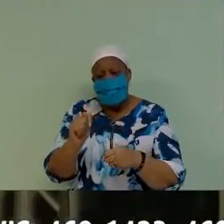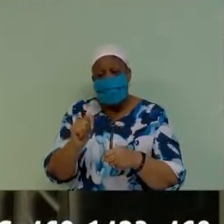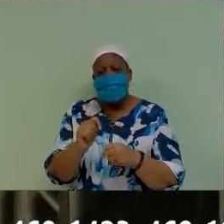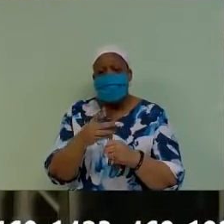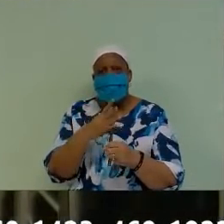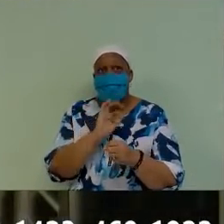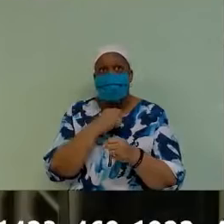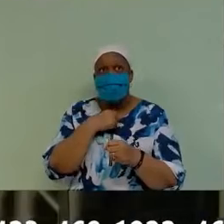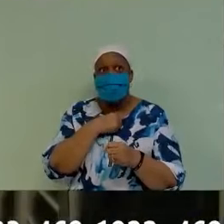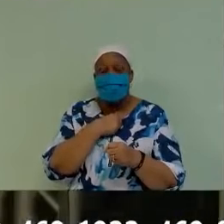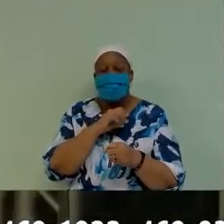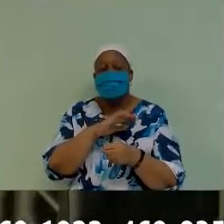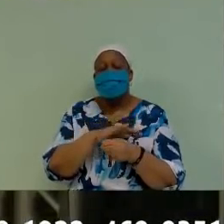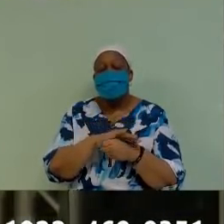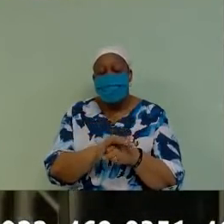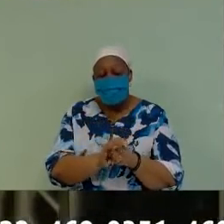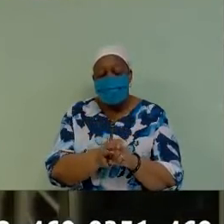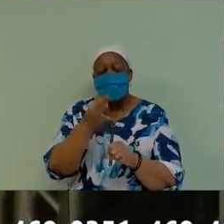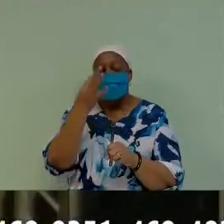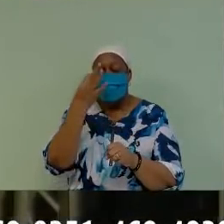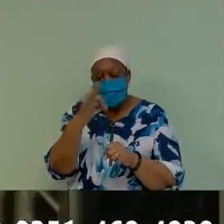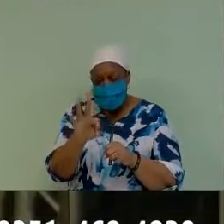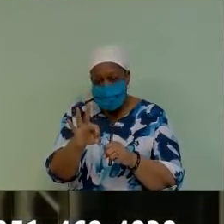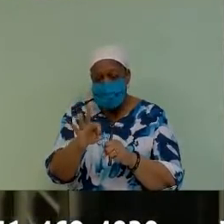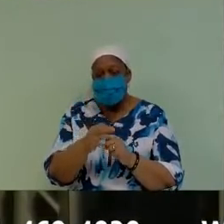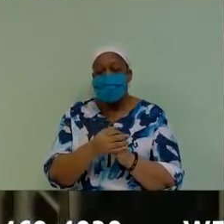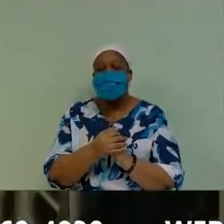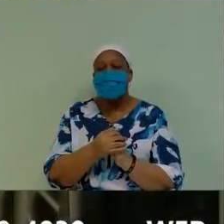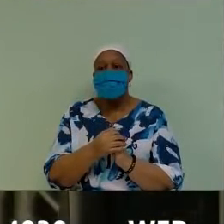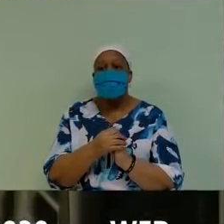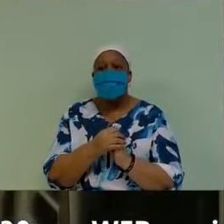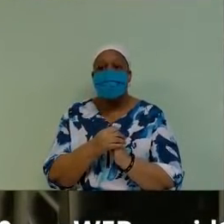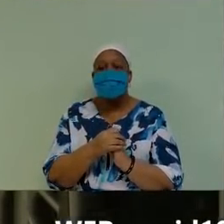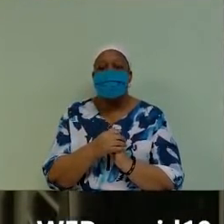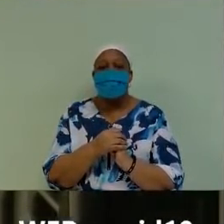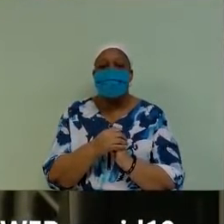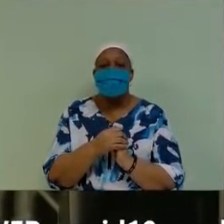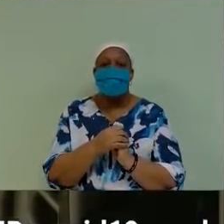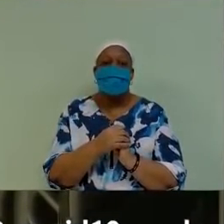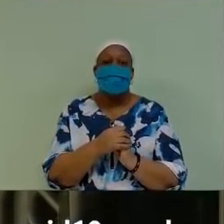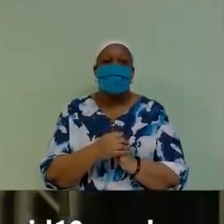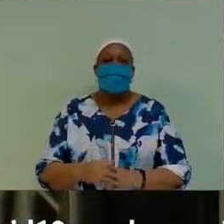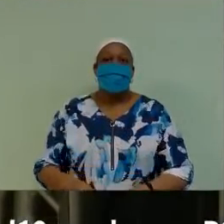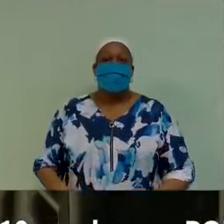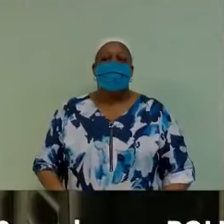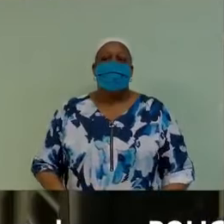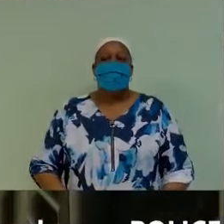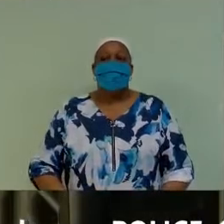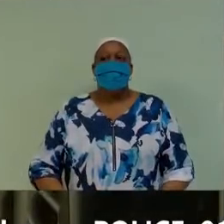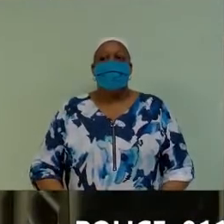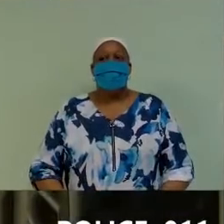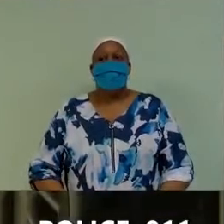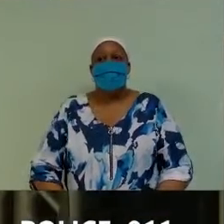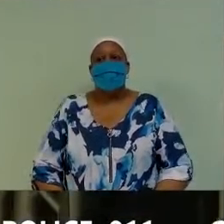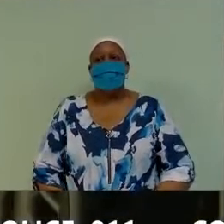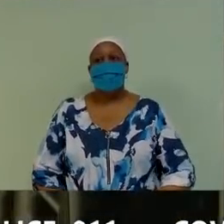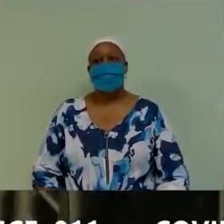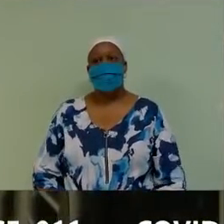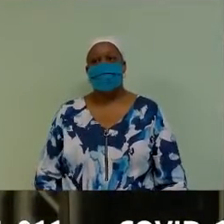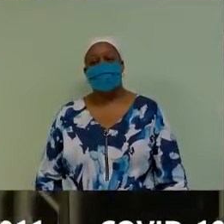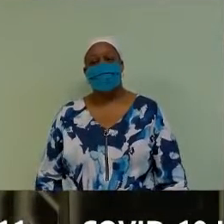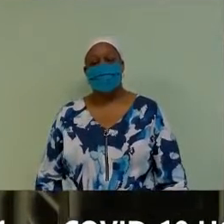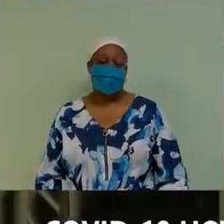this updated information is based on evolving evidence. So when I looked at what